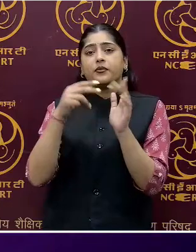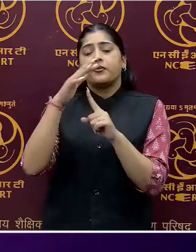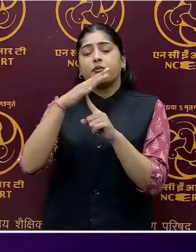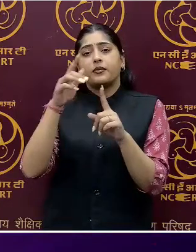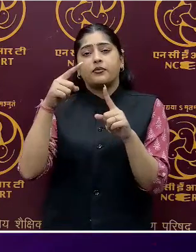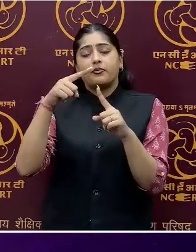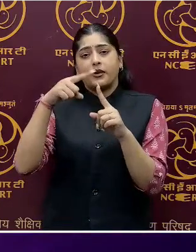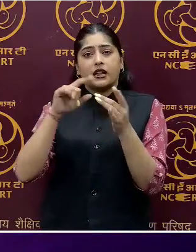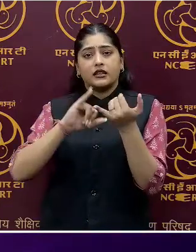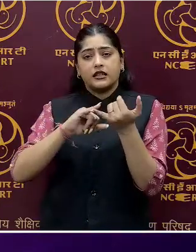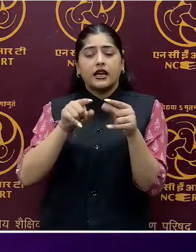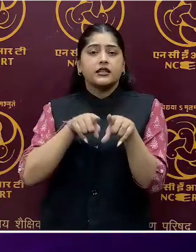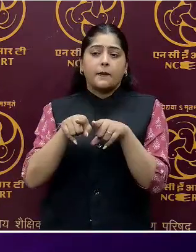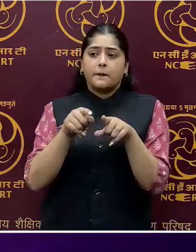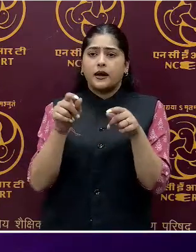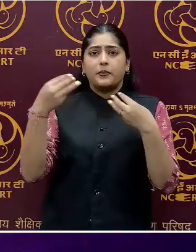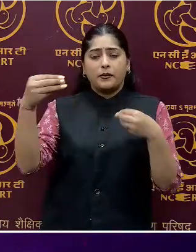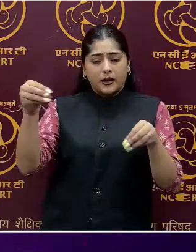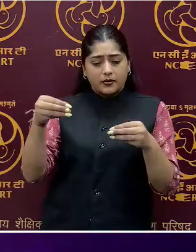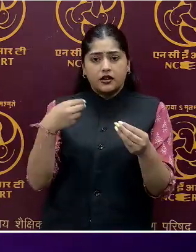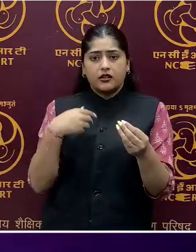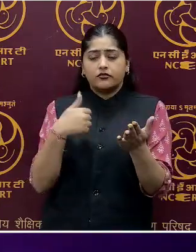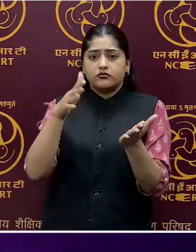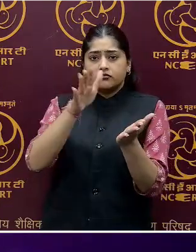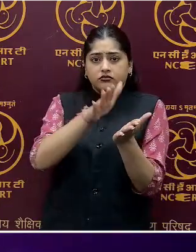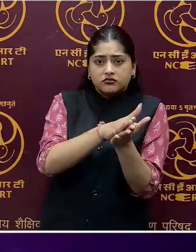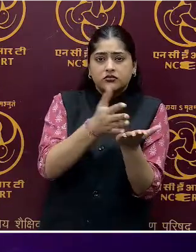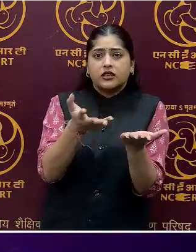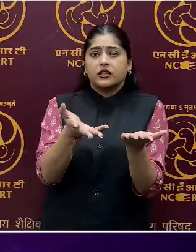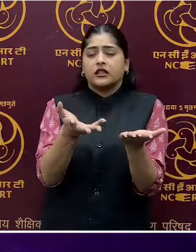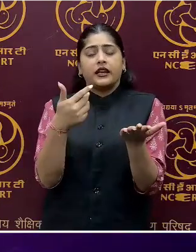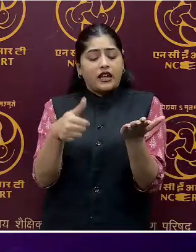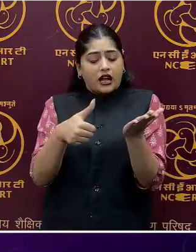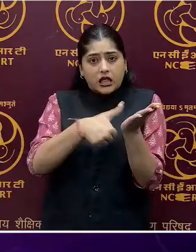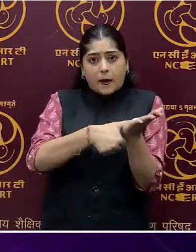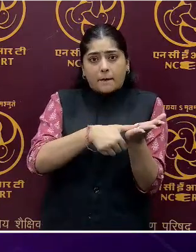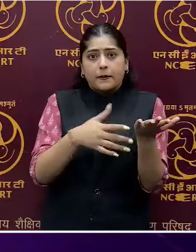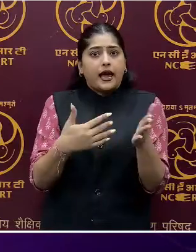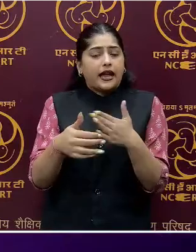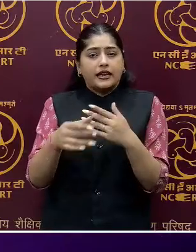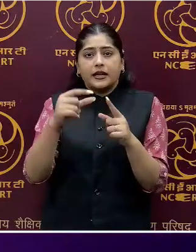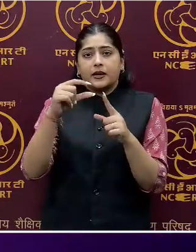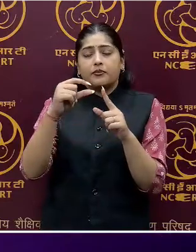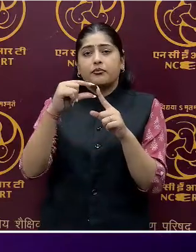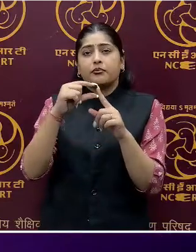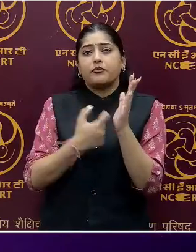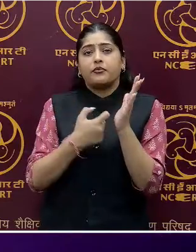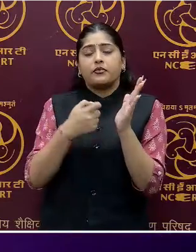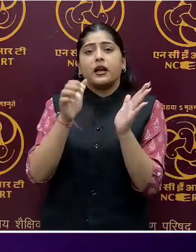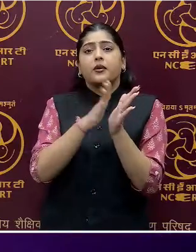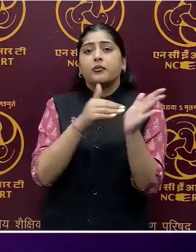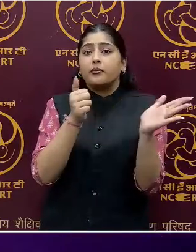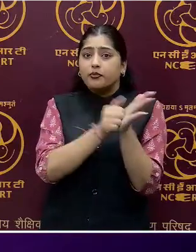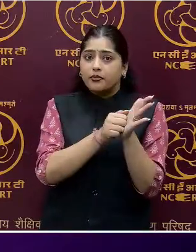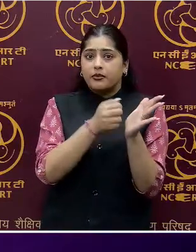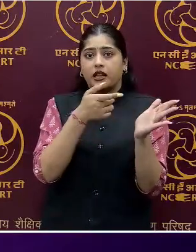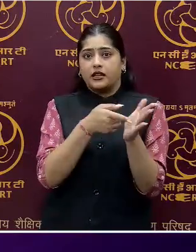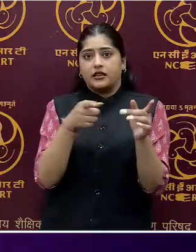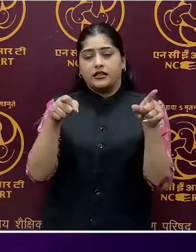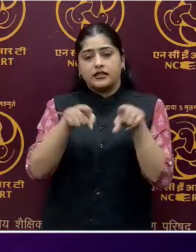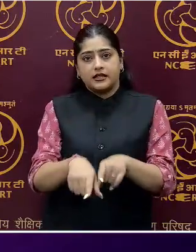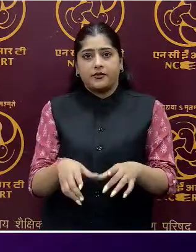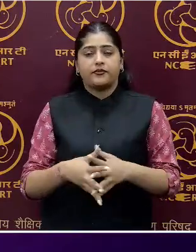paper. You can actually give your thumb impressions on the paper. Yes. So these are the words that came in the chapter when we have read this chapter in the